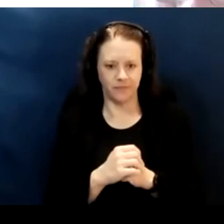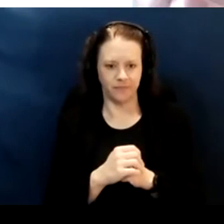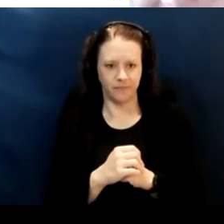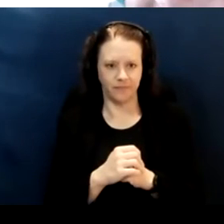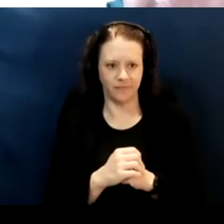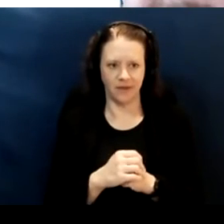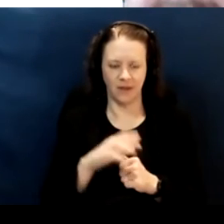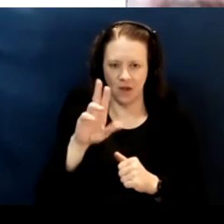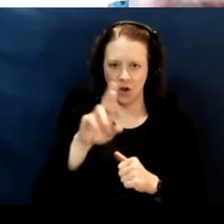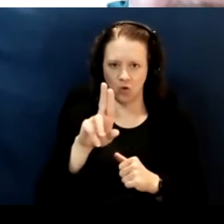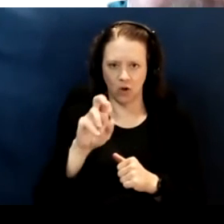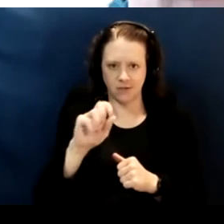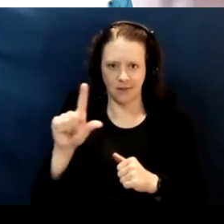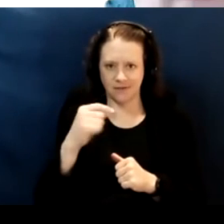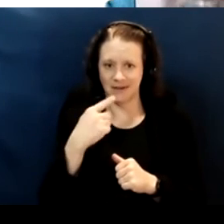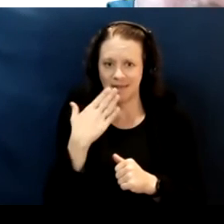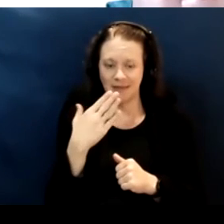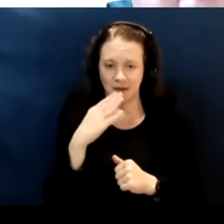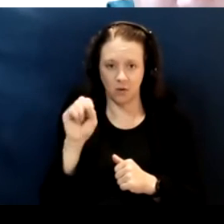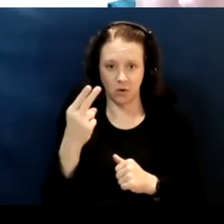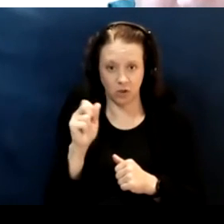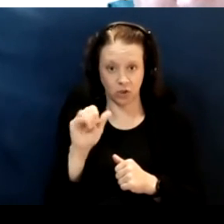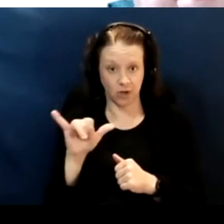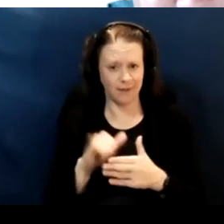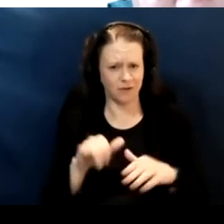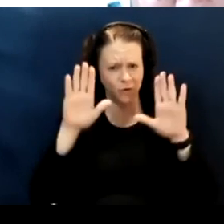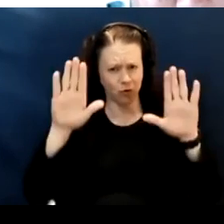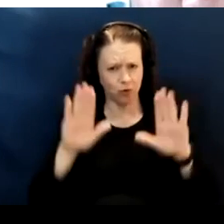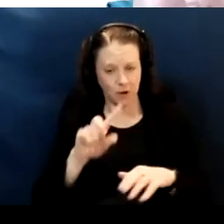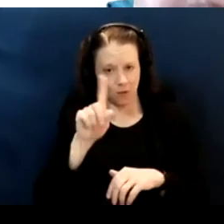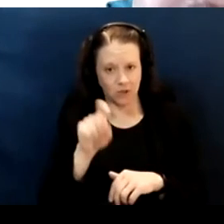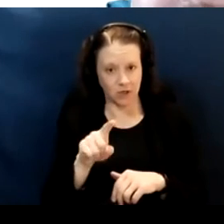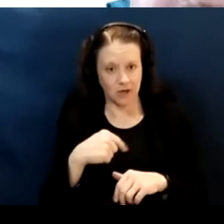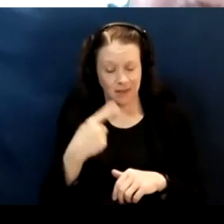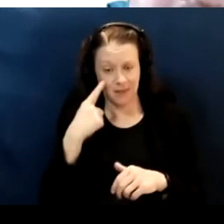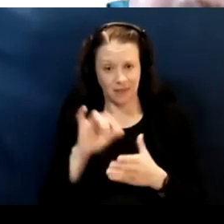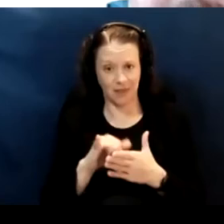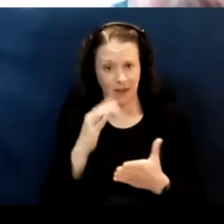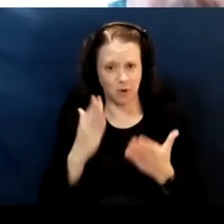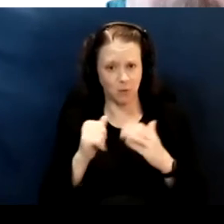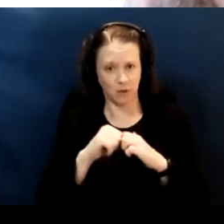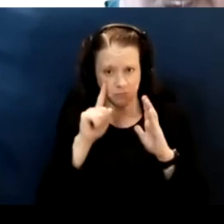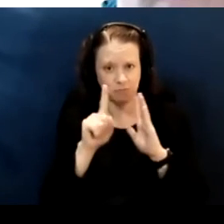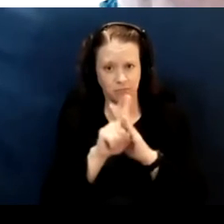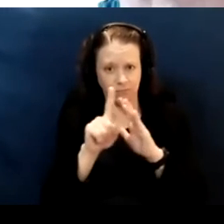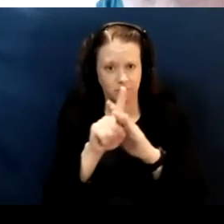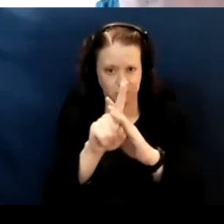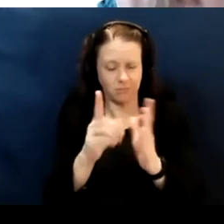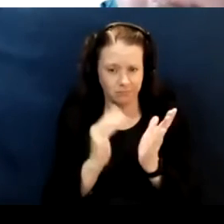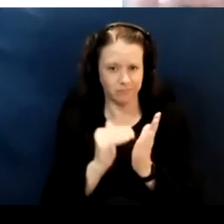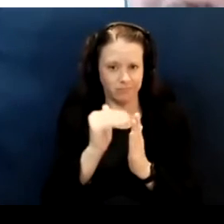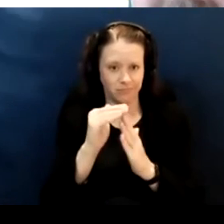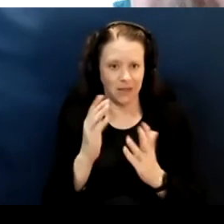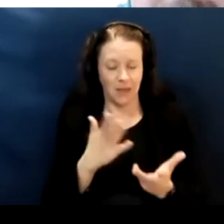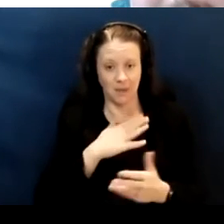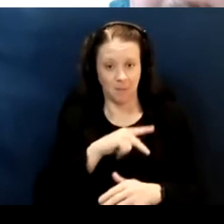Thank you, Shay. That's a really great question. I think that probably is going to start coming up fairly frequently. My